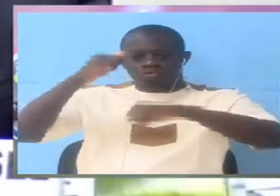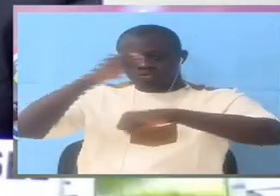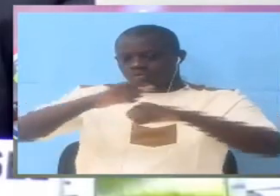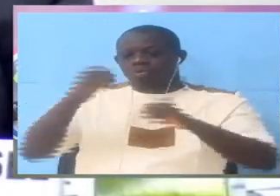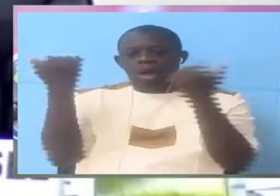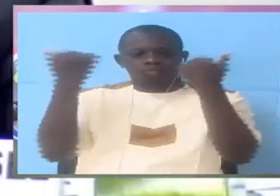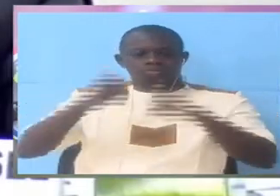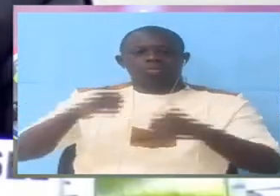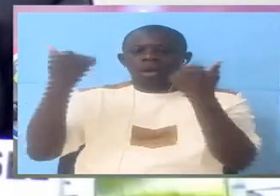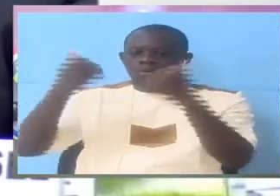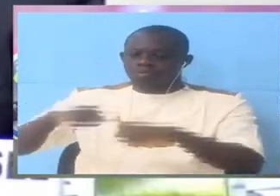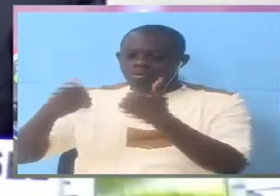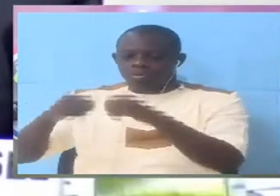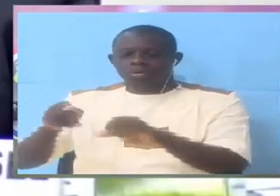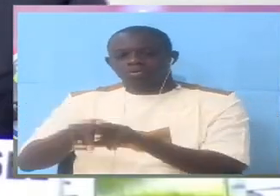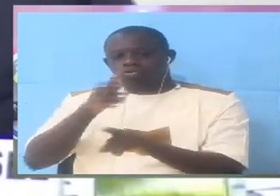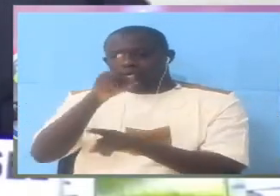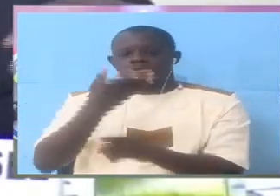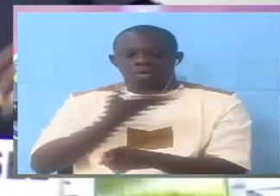deny that, wouldn't you?